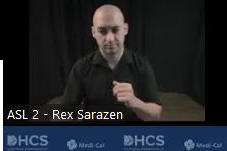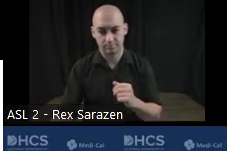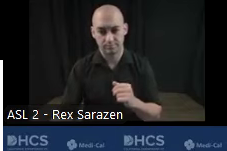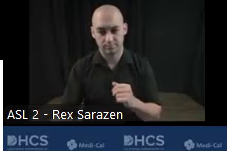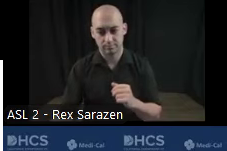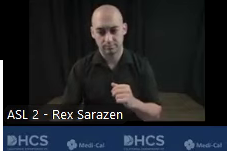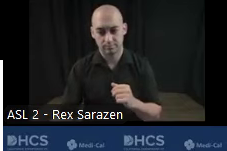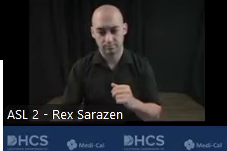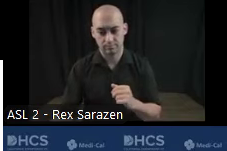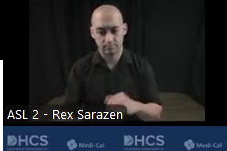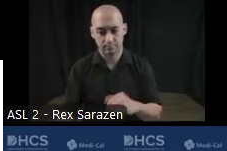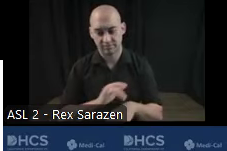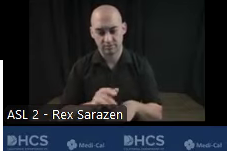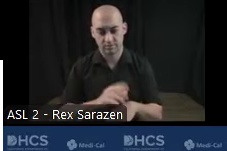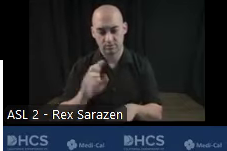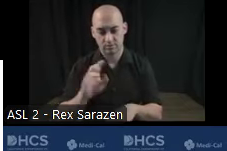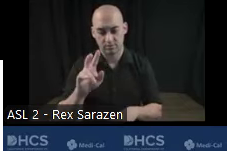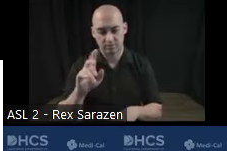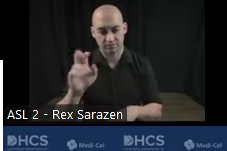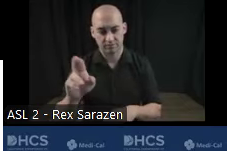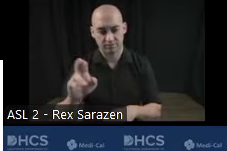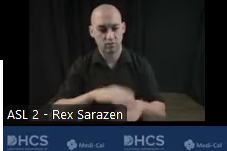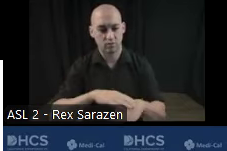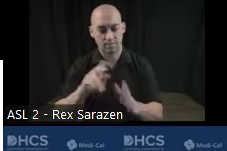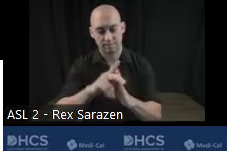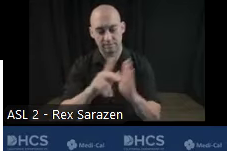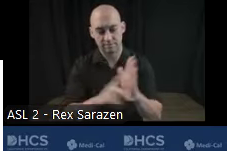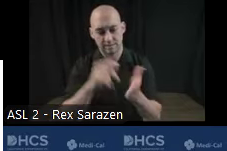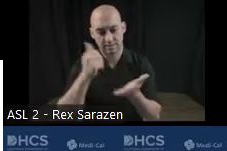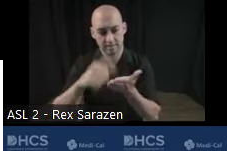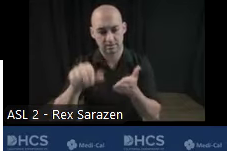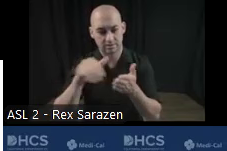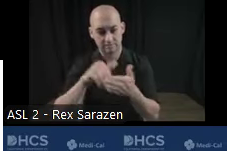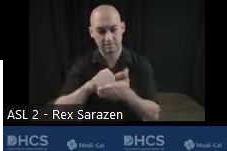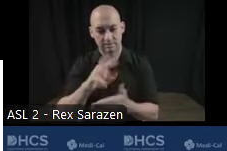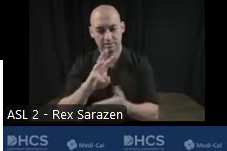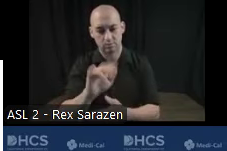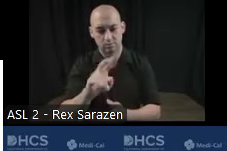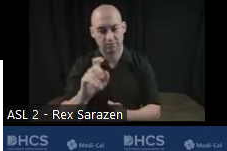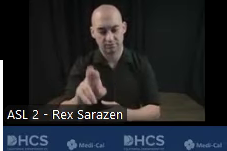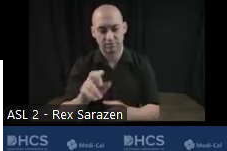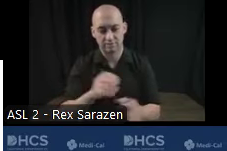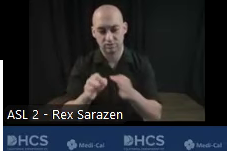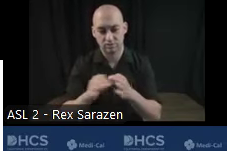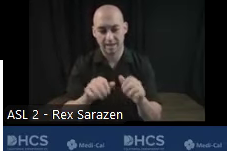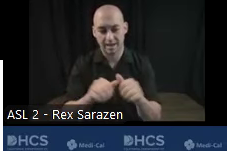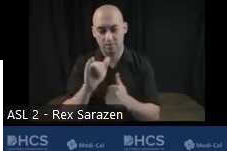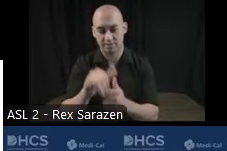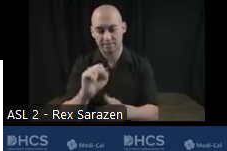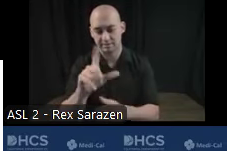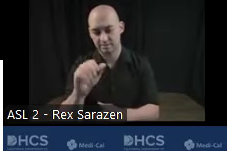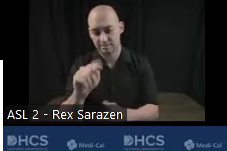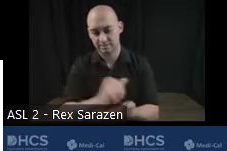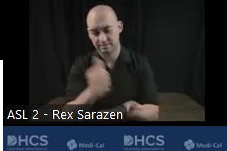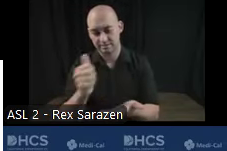So available waiver slots based on our policy letter and in our waiver, we've described how waiver slots are assigned. We